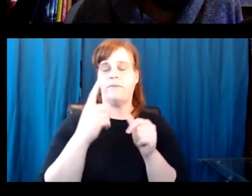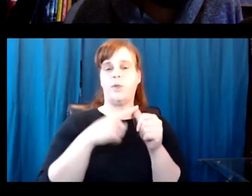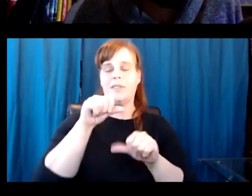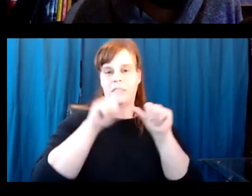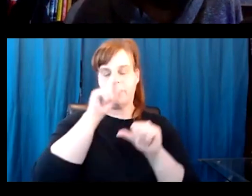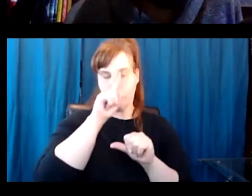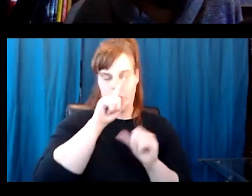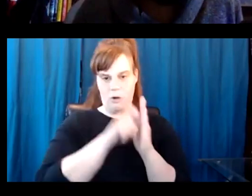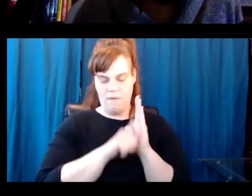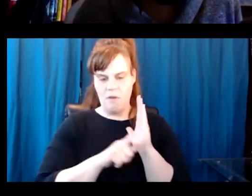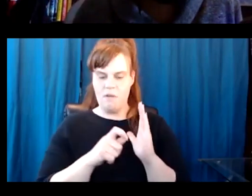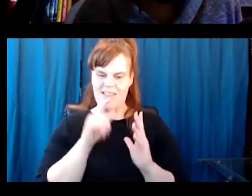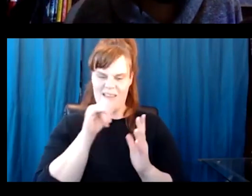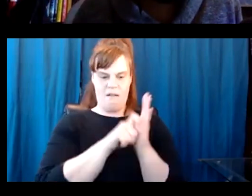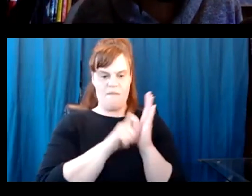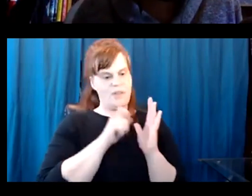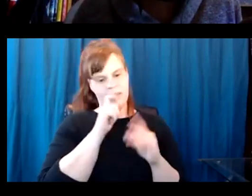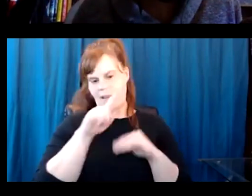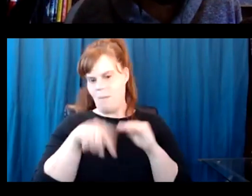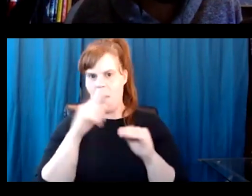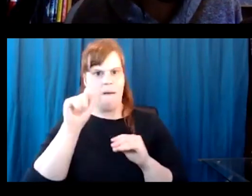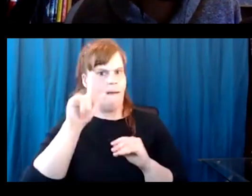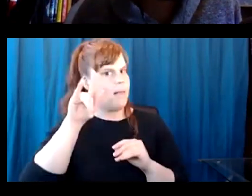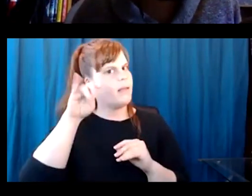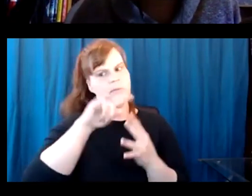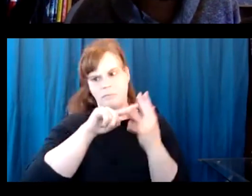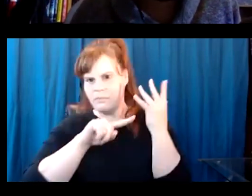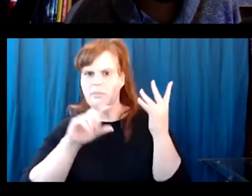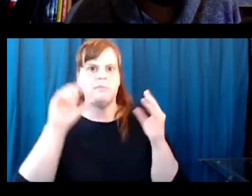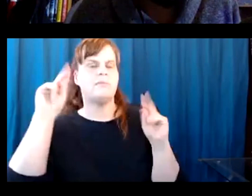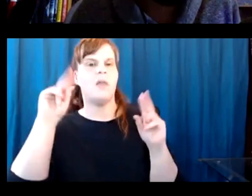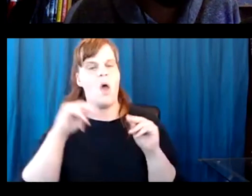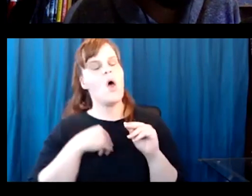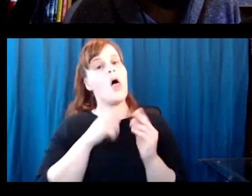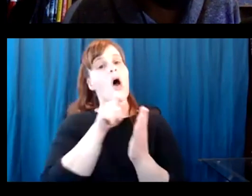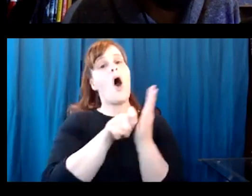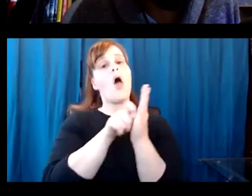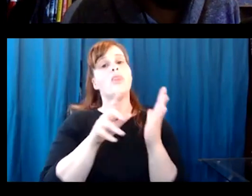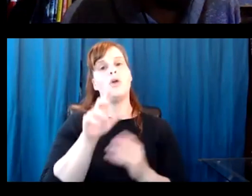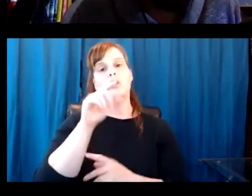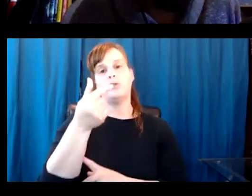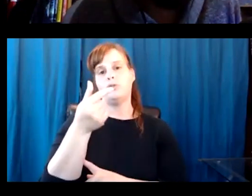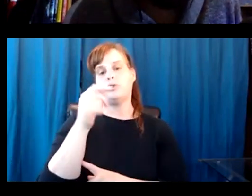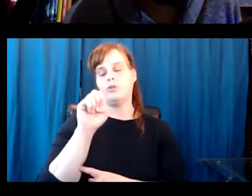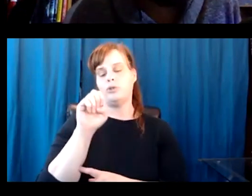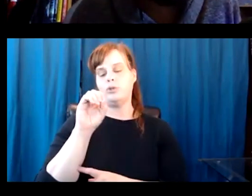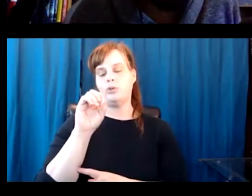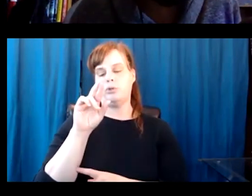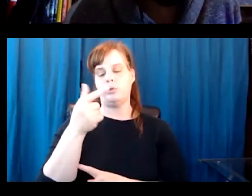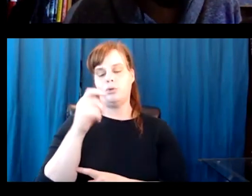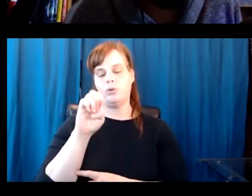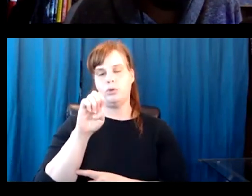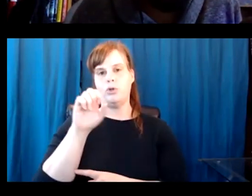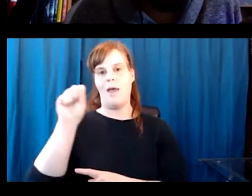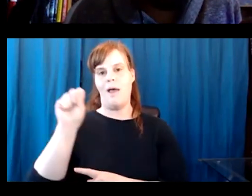own is strange enough. Its author is one George S. Schuyler. Its title is Black